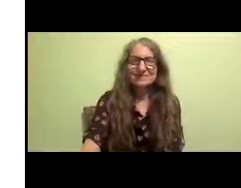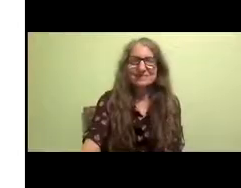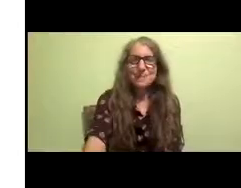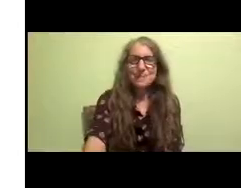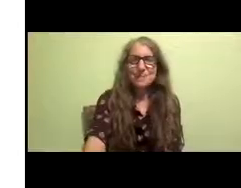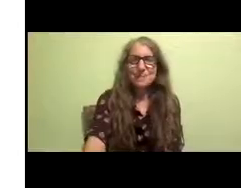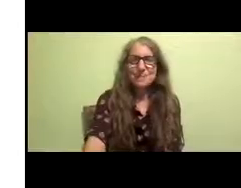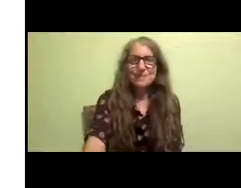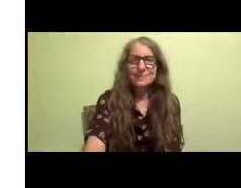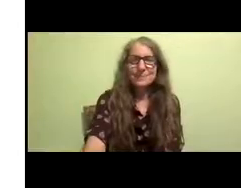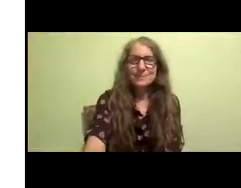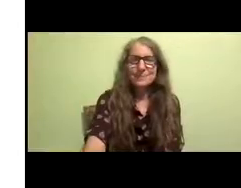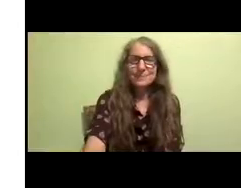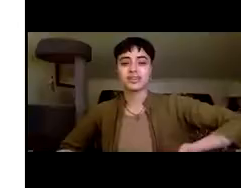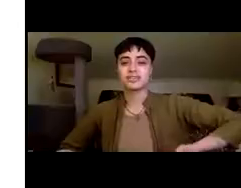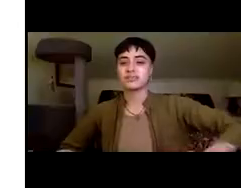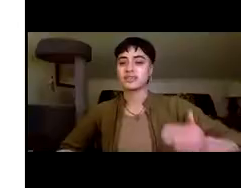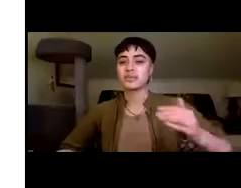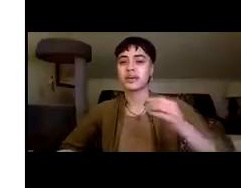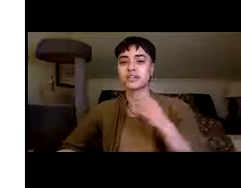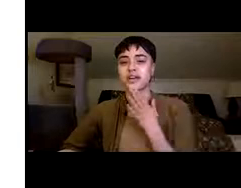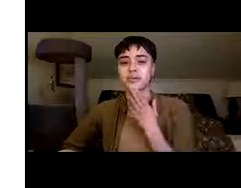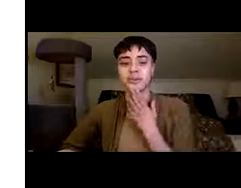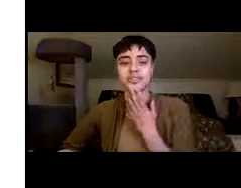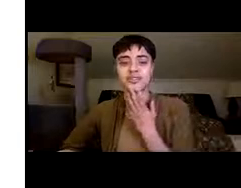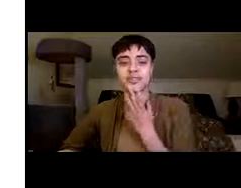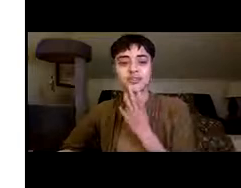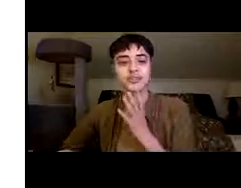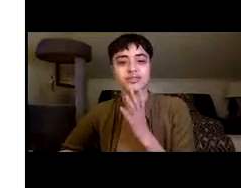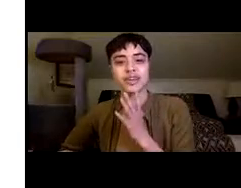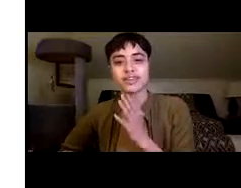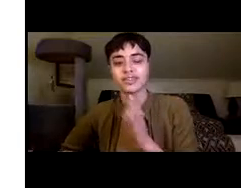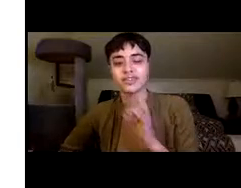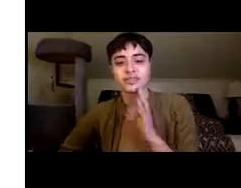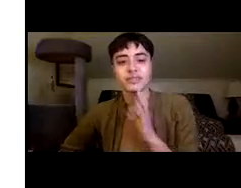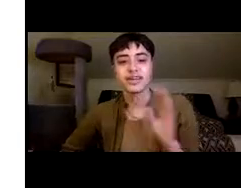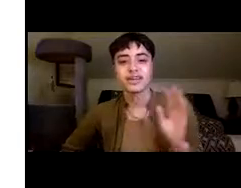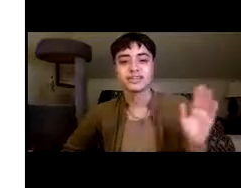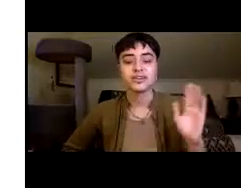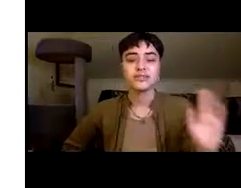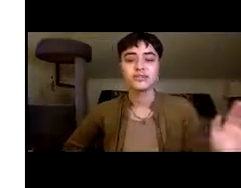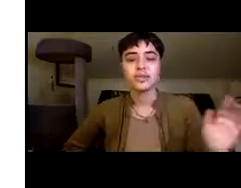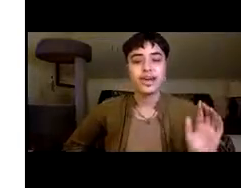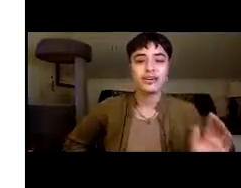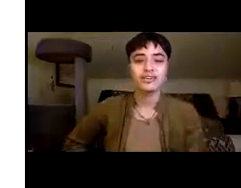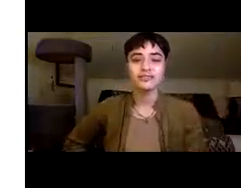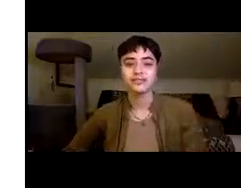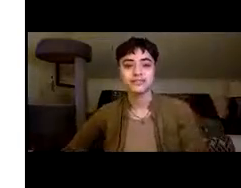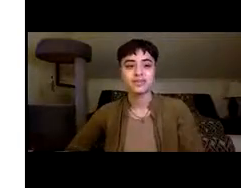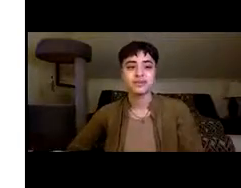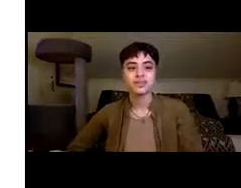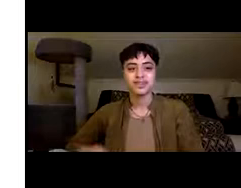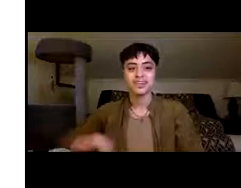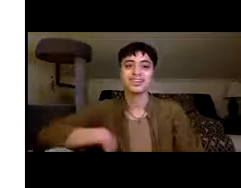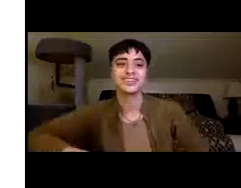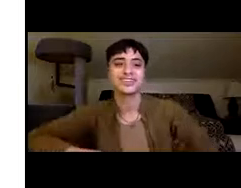wall as to make a seamless backdrop. And so that's sort of like my art school hack, if you